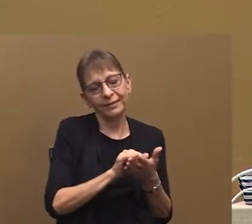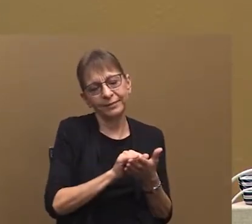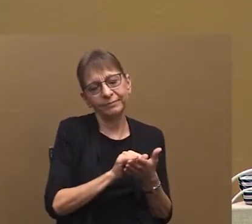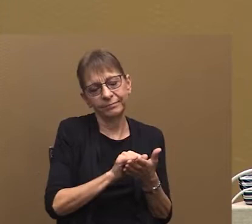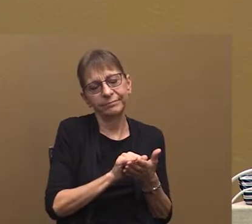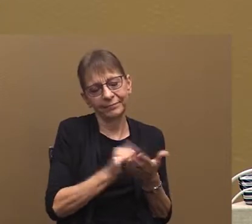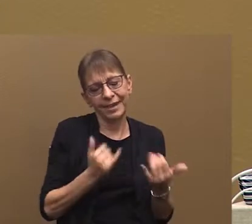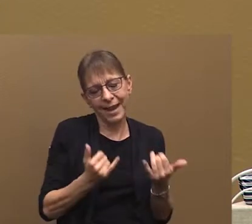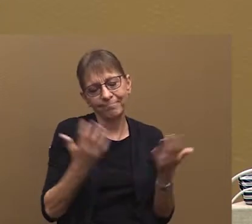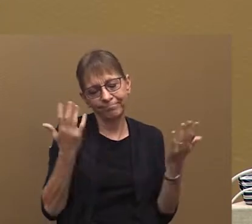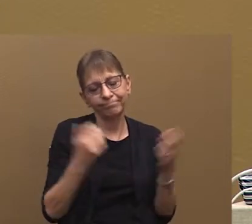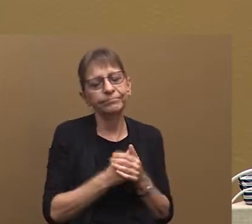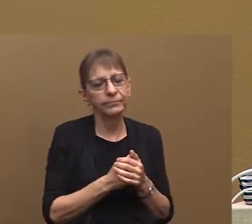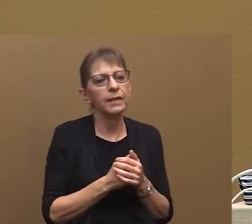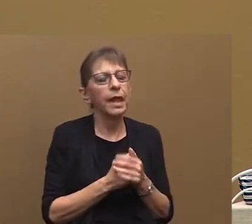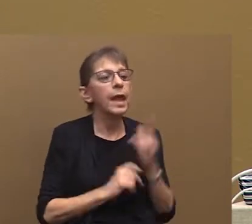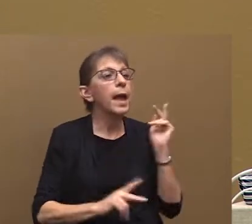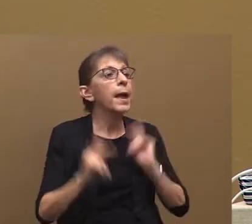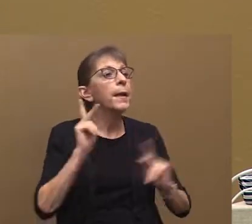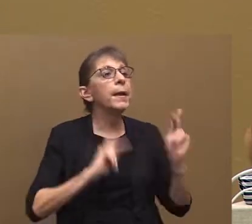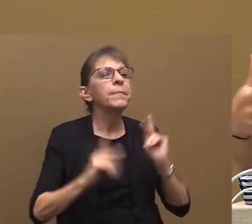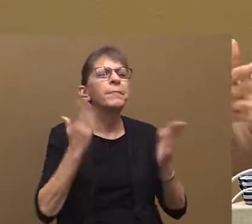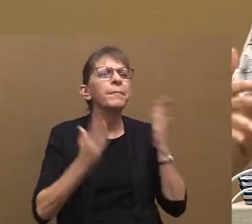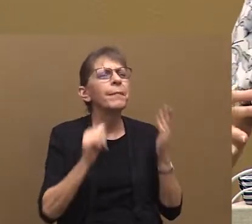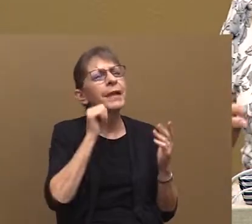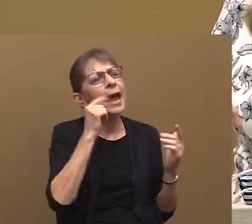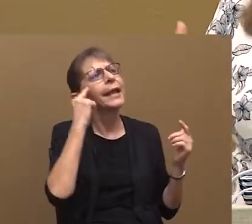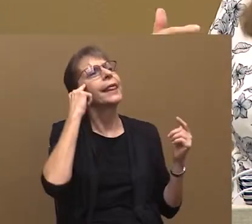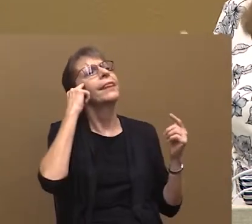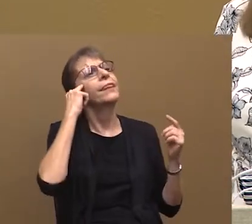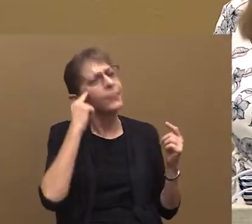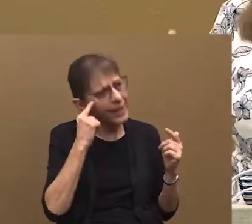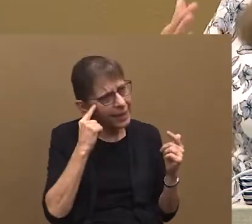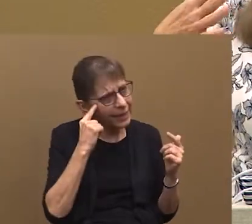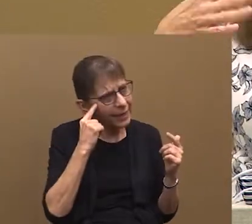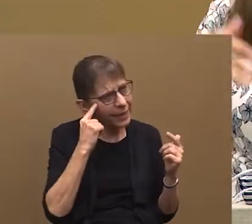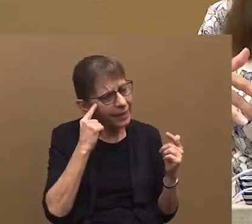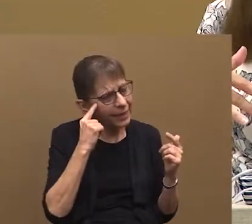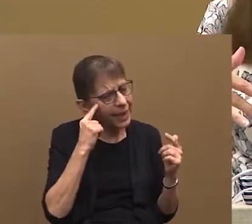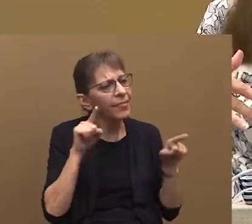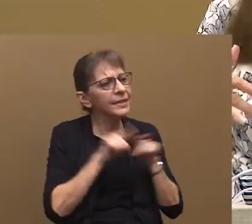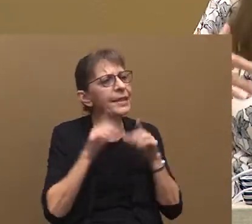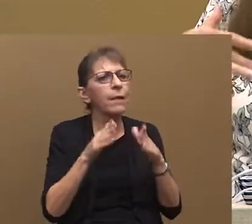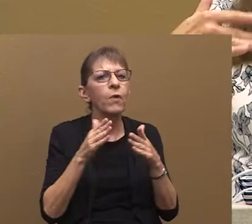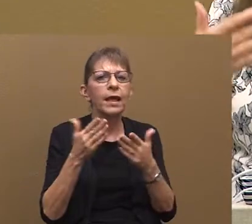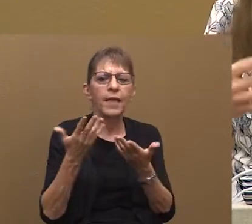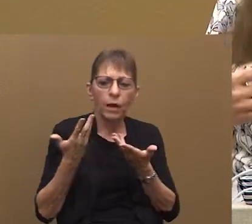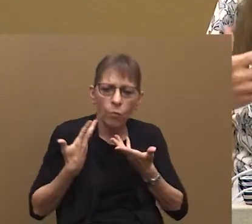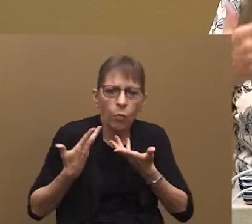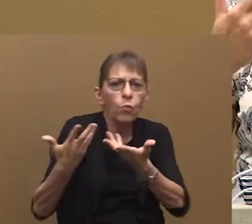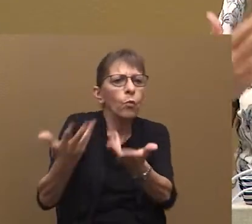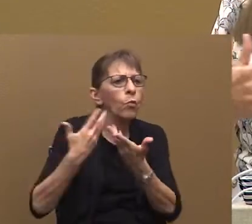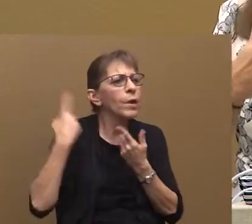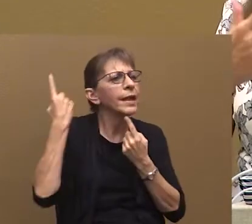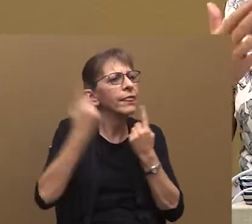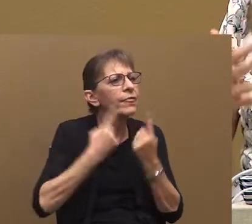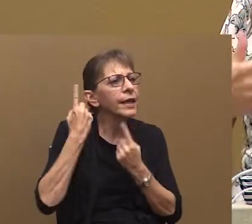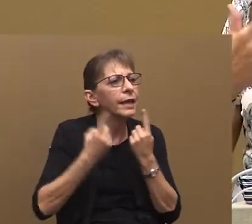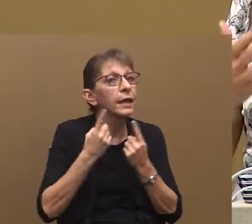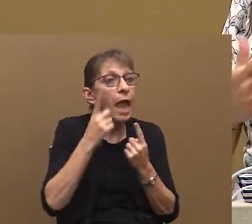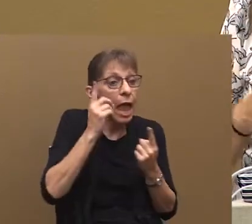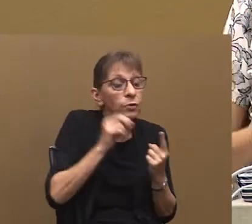that today, that people may not think the same way that we think, and do